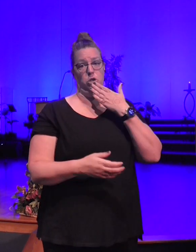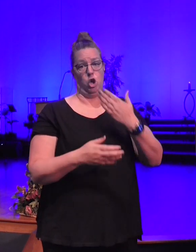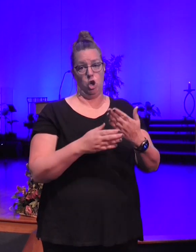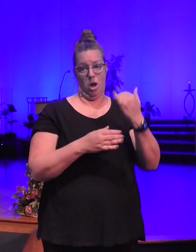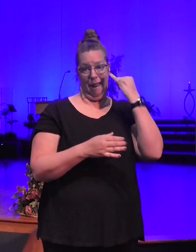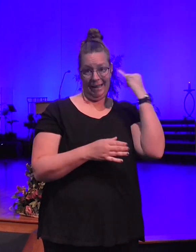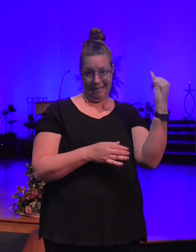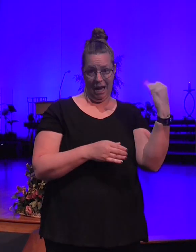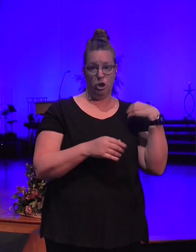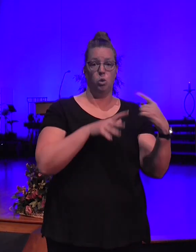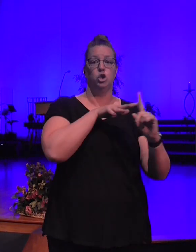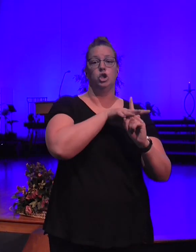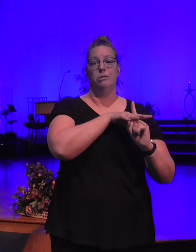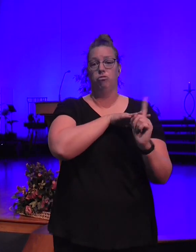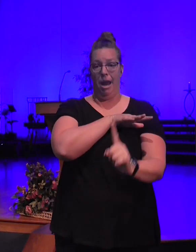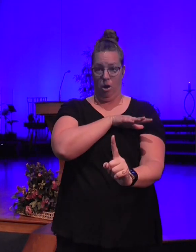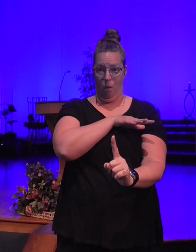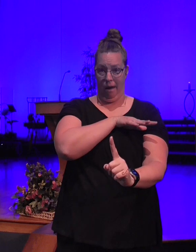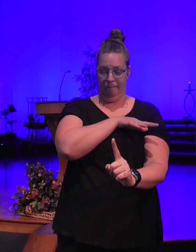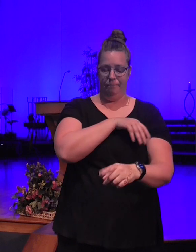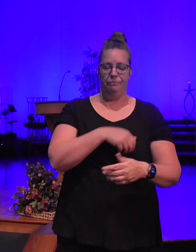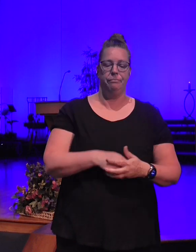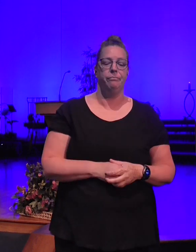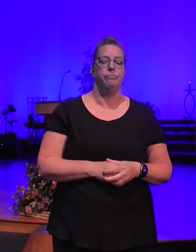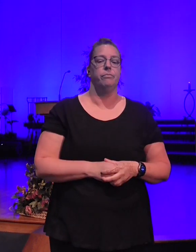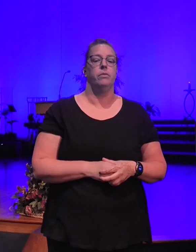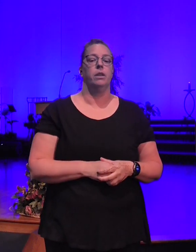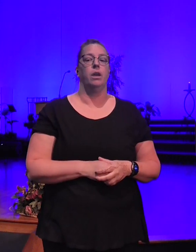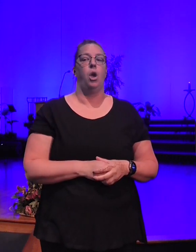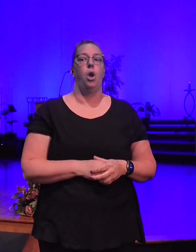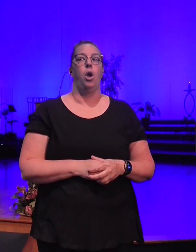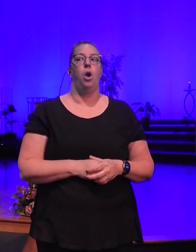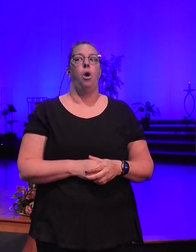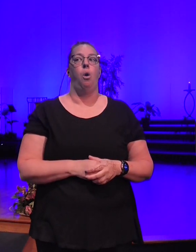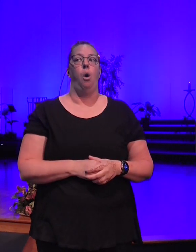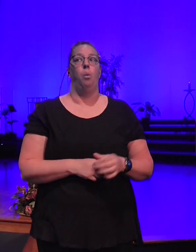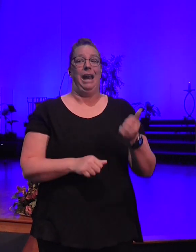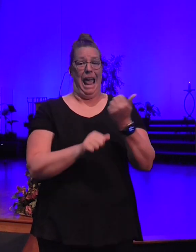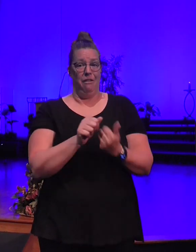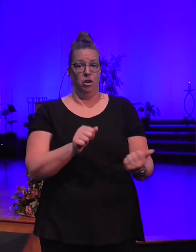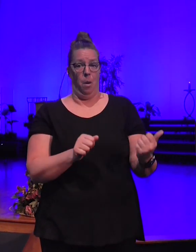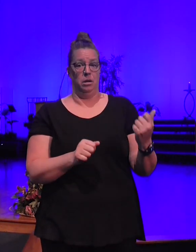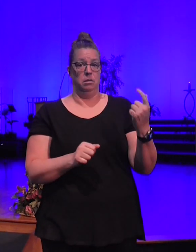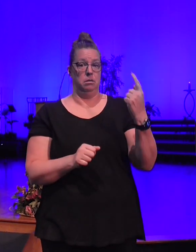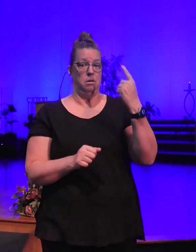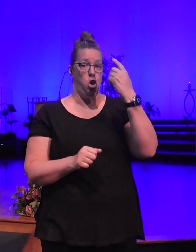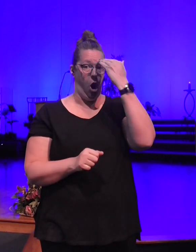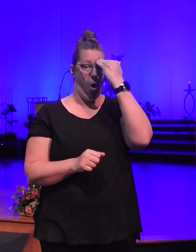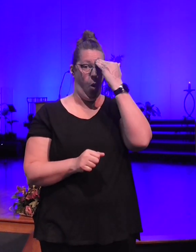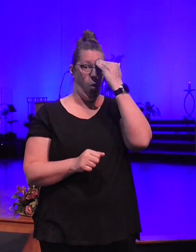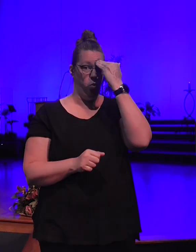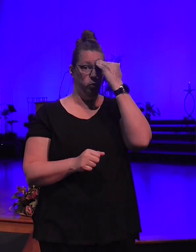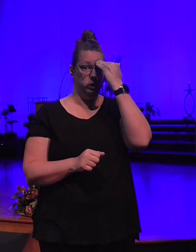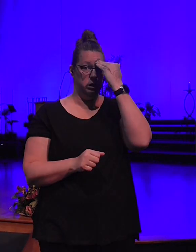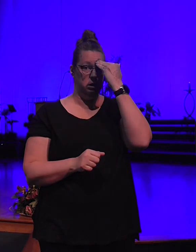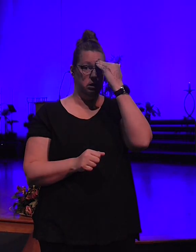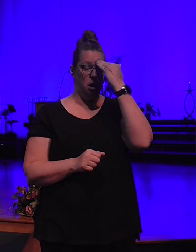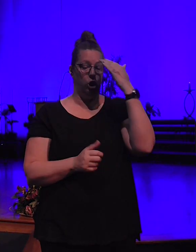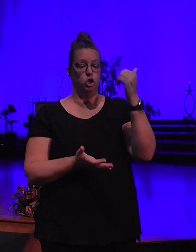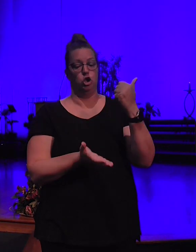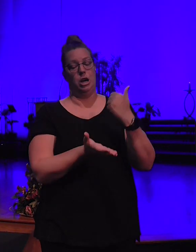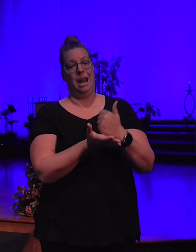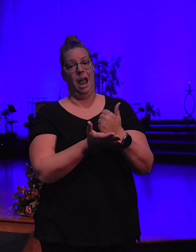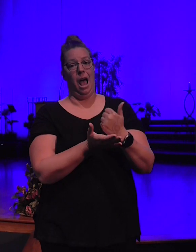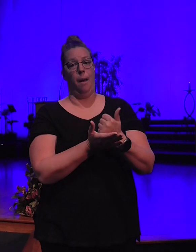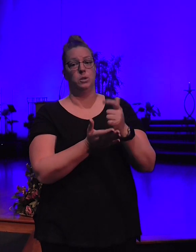the plantation. And then what everybody really knows about Harriet is she helped with